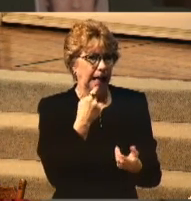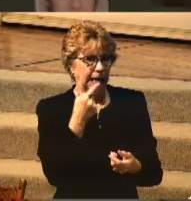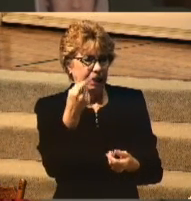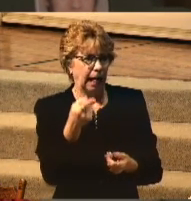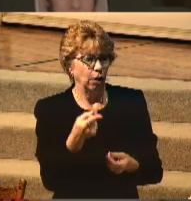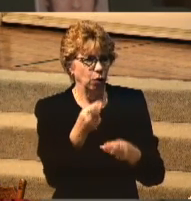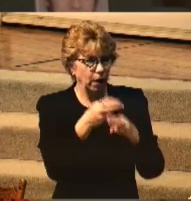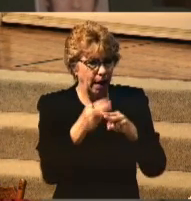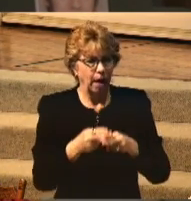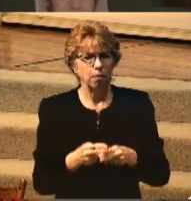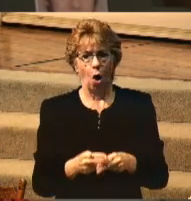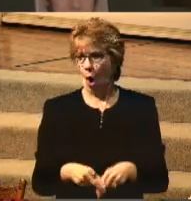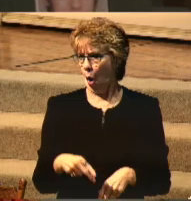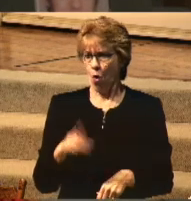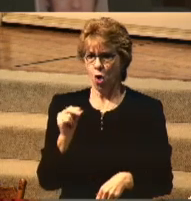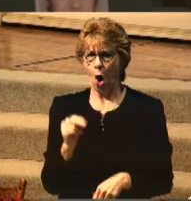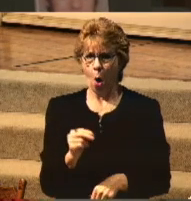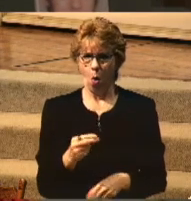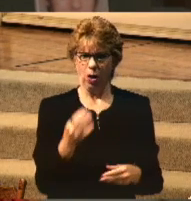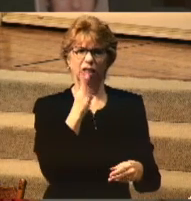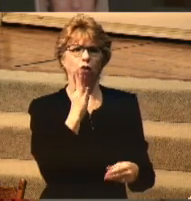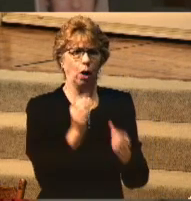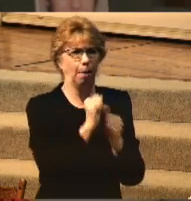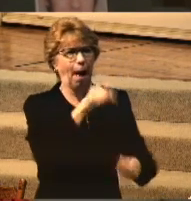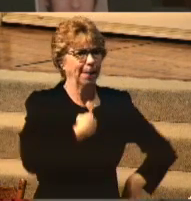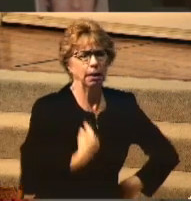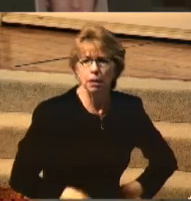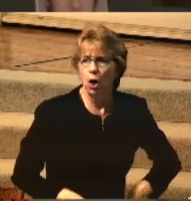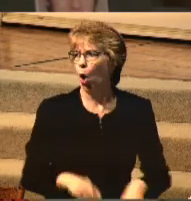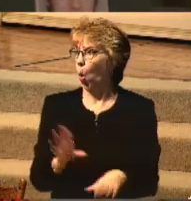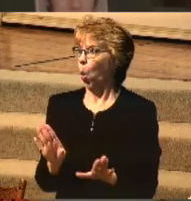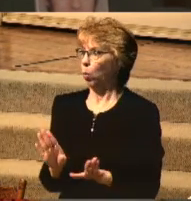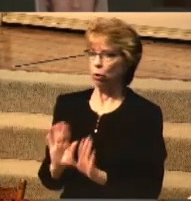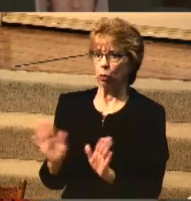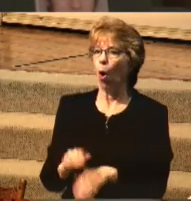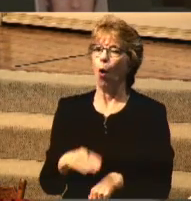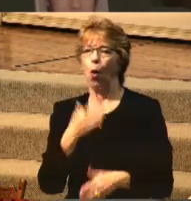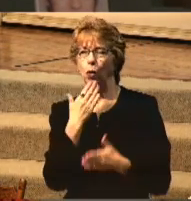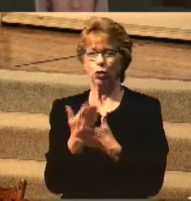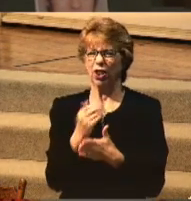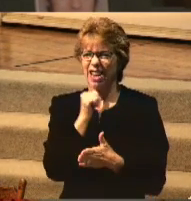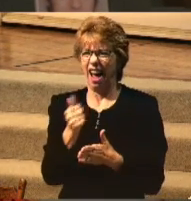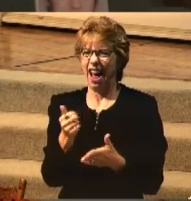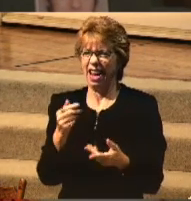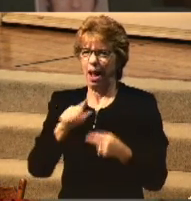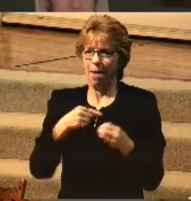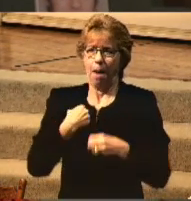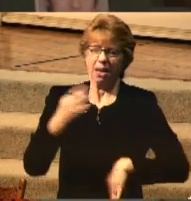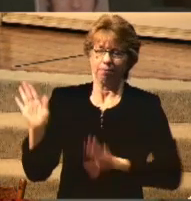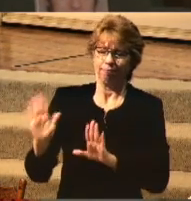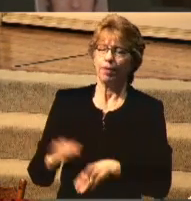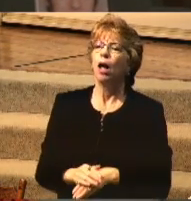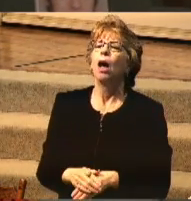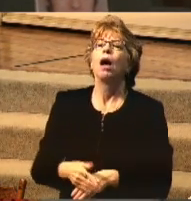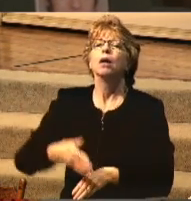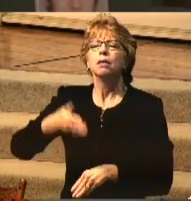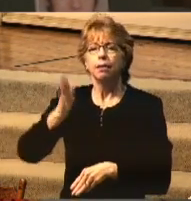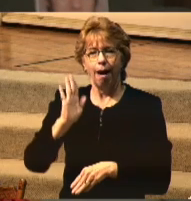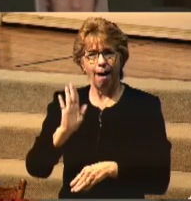will say, oh, no, he's talking about me. And other people might say, oh, good, he's not talking about me. So God has a